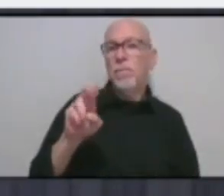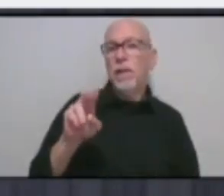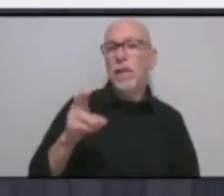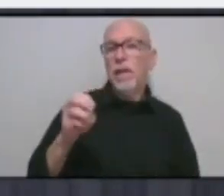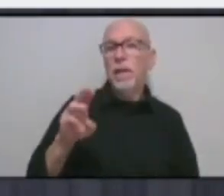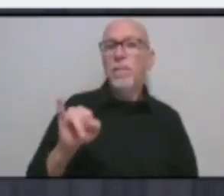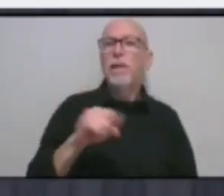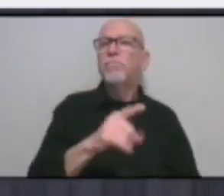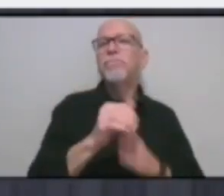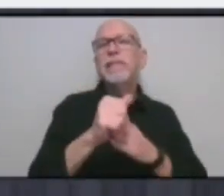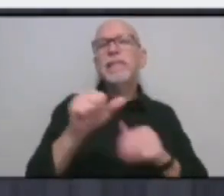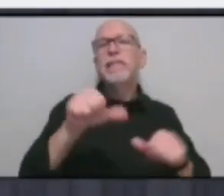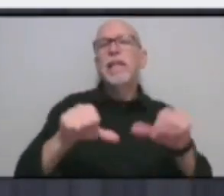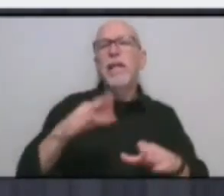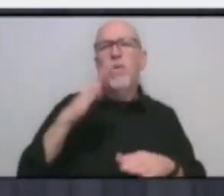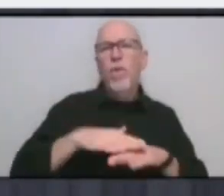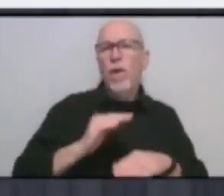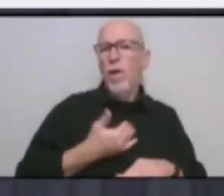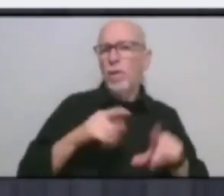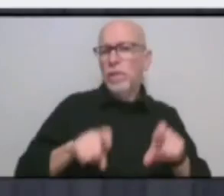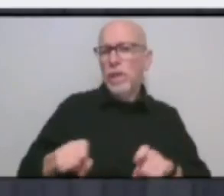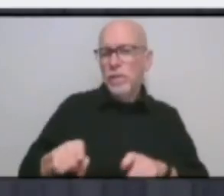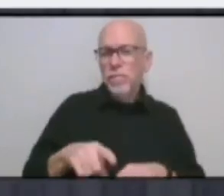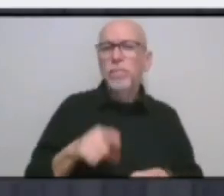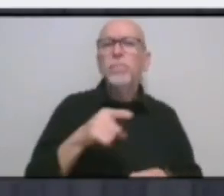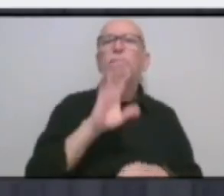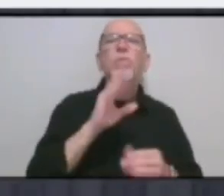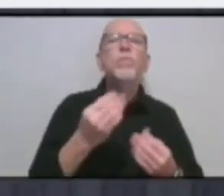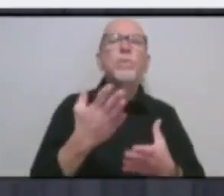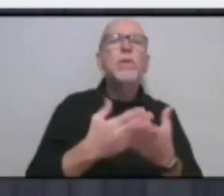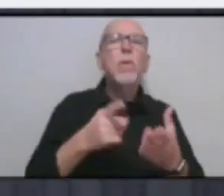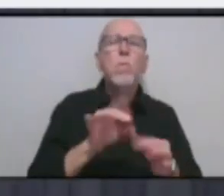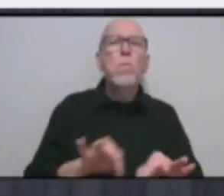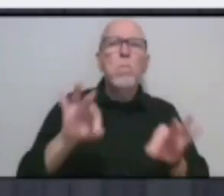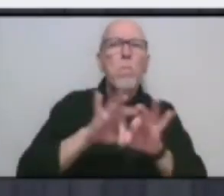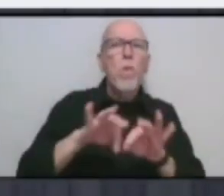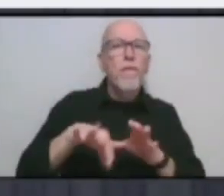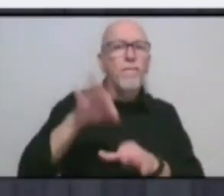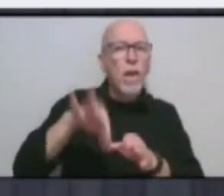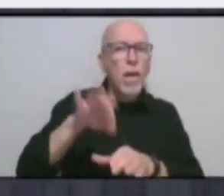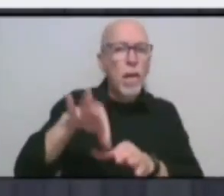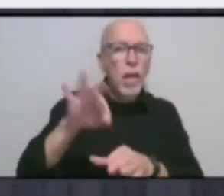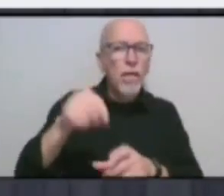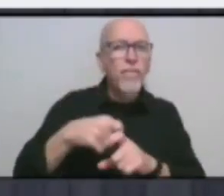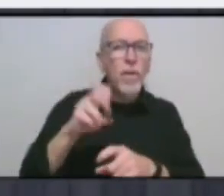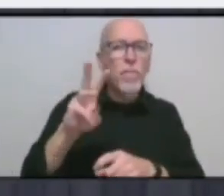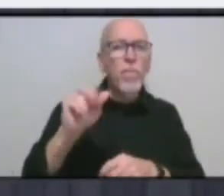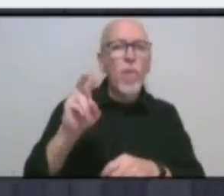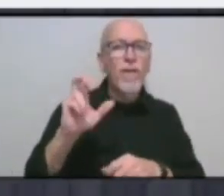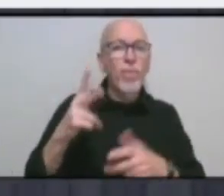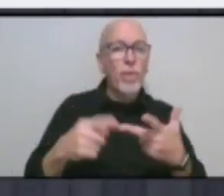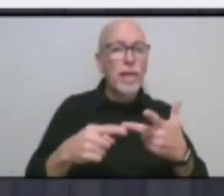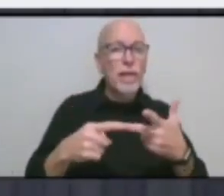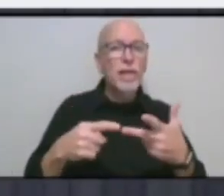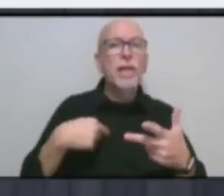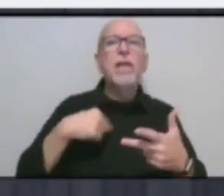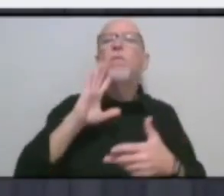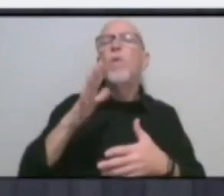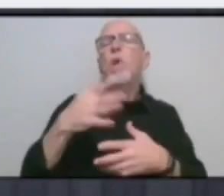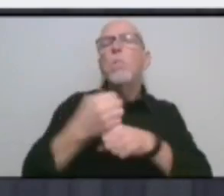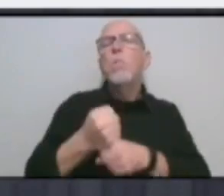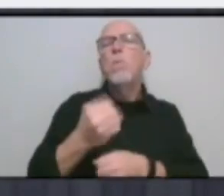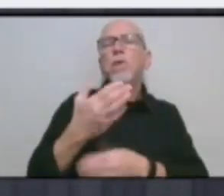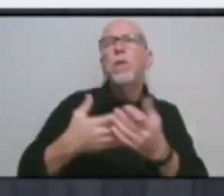on this testing initiative. He'll present key findings from Wave 3, and I'll highlight some of the overall findings that the